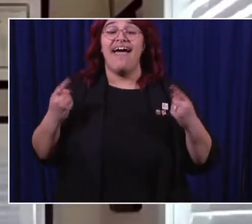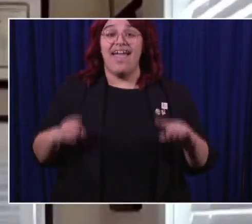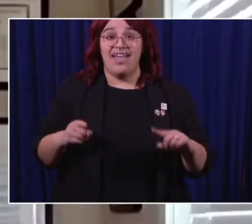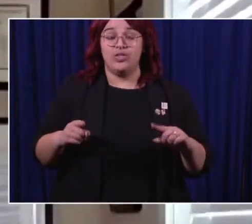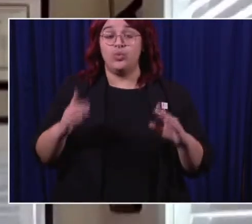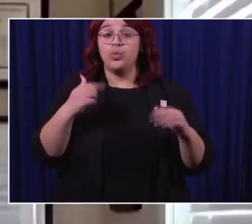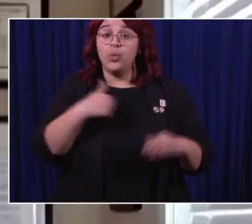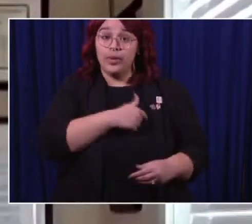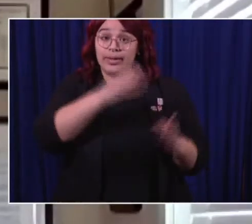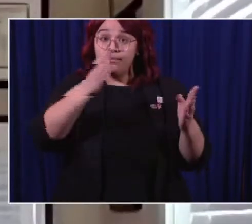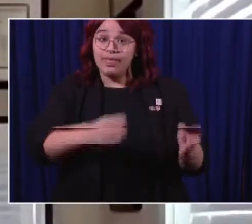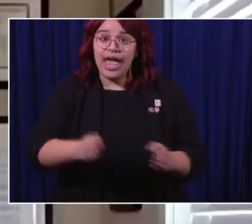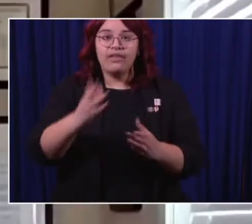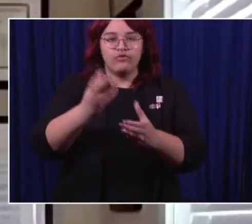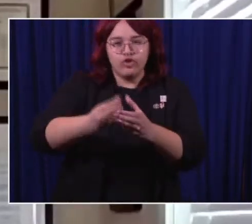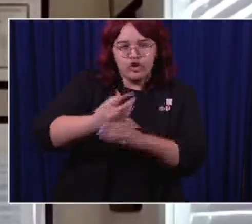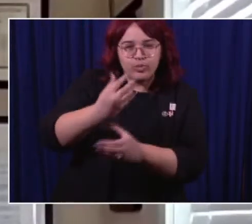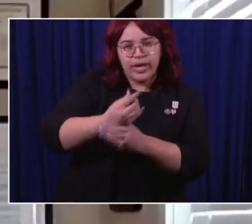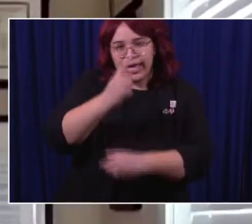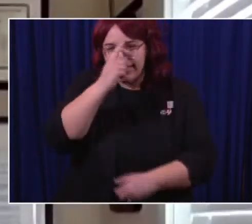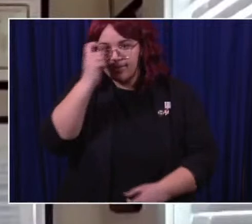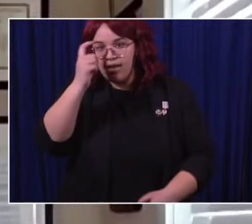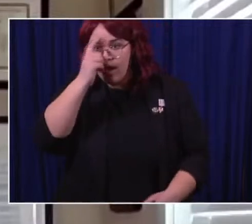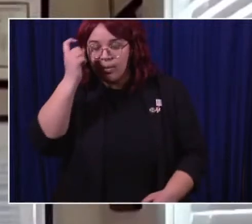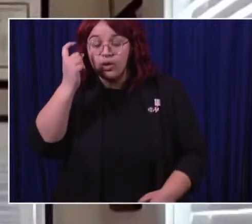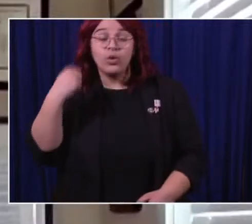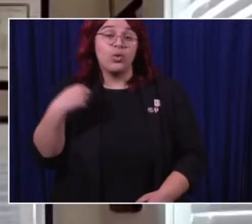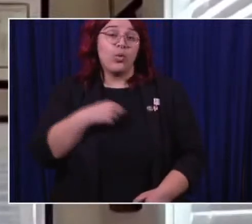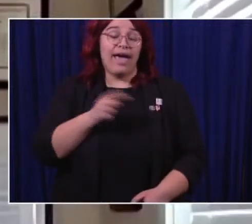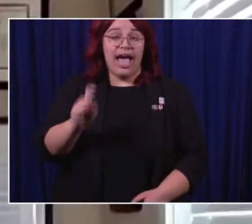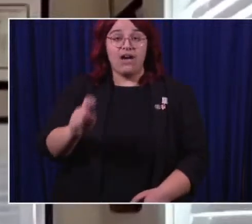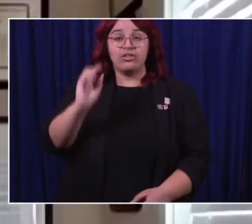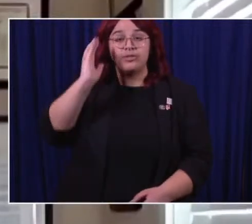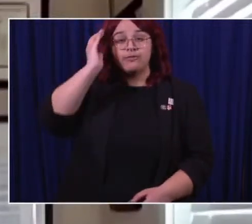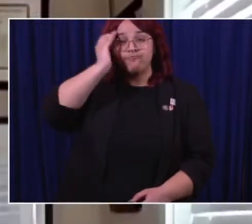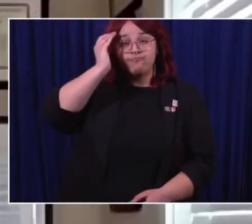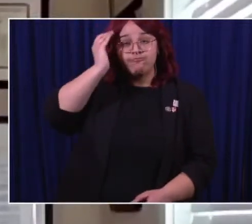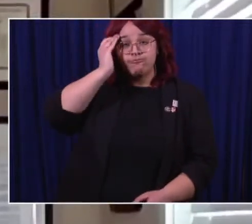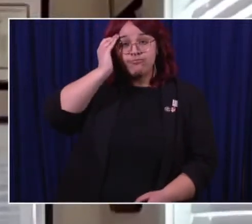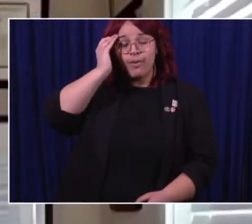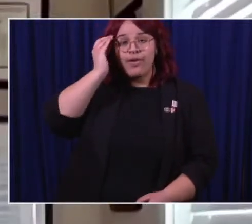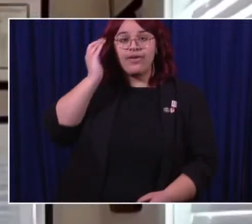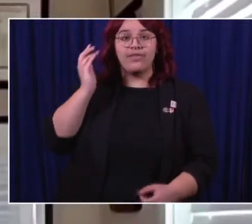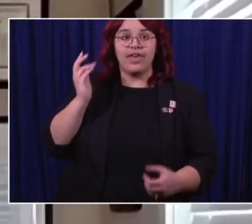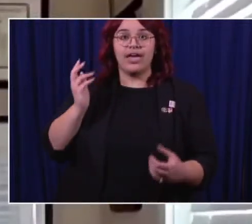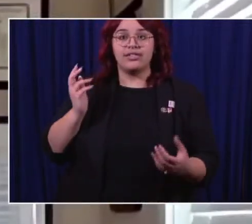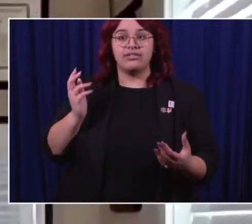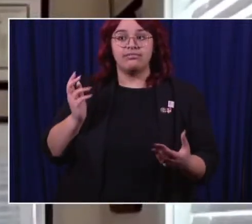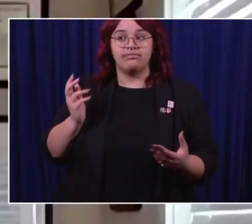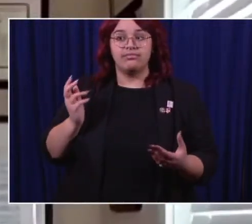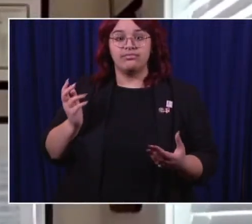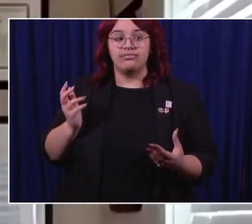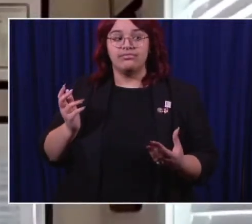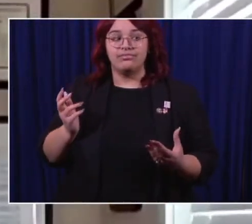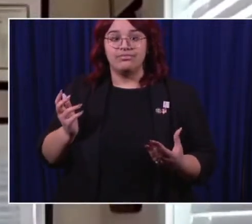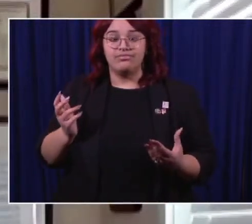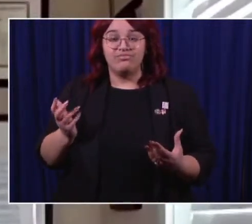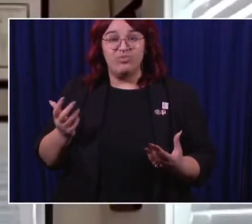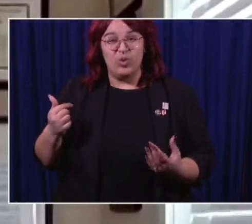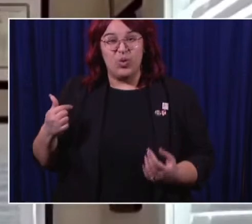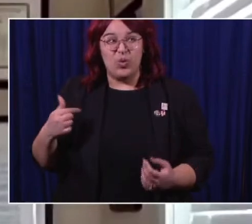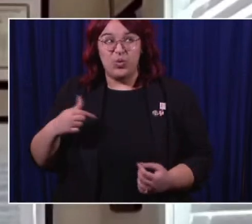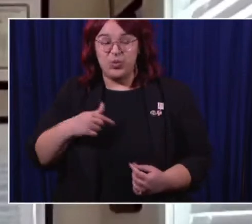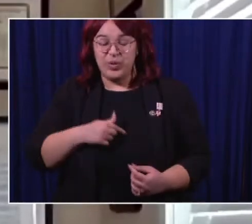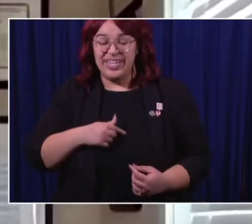that how much we're able to get back to our everyday lives really depends a lot on